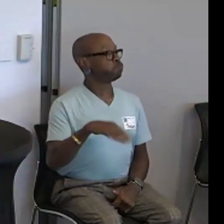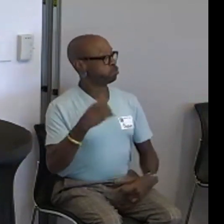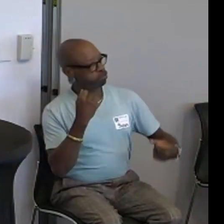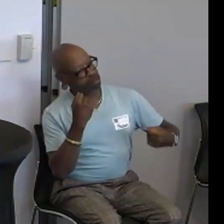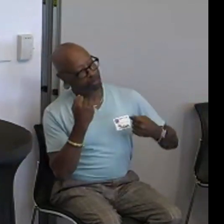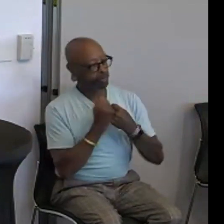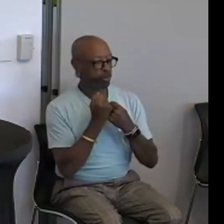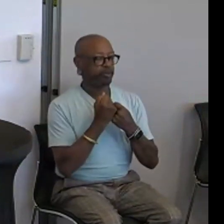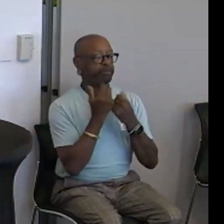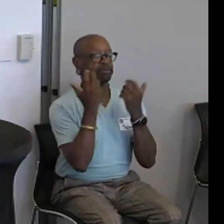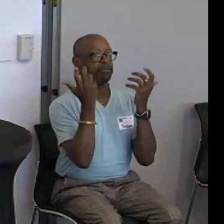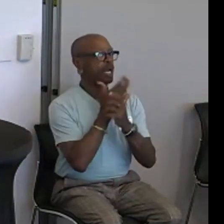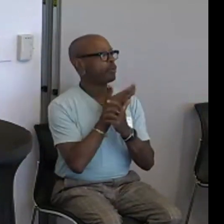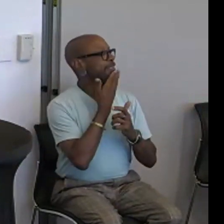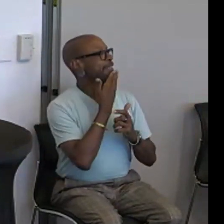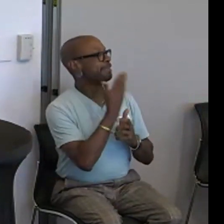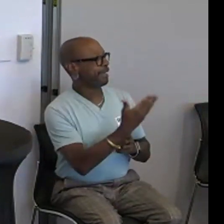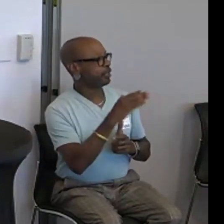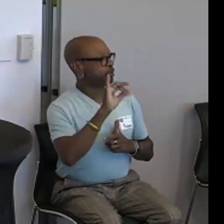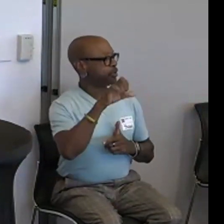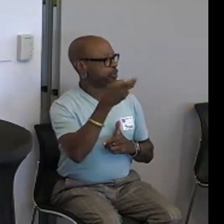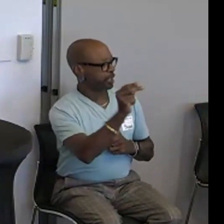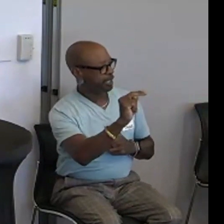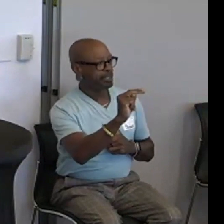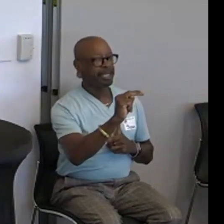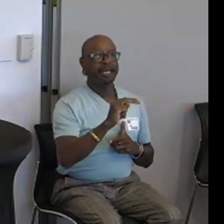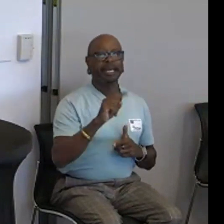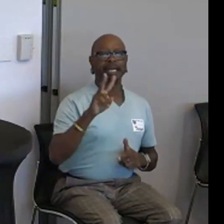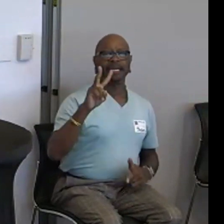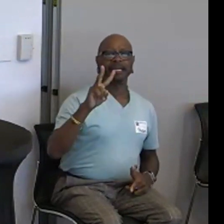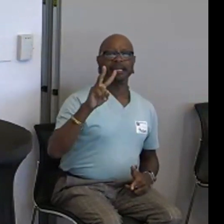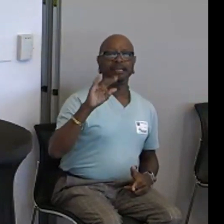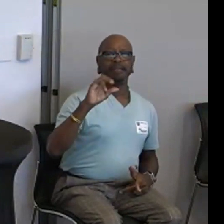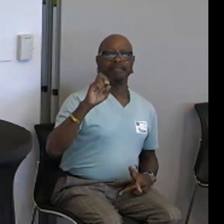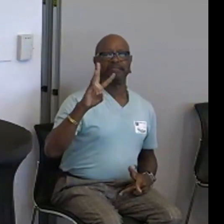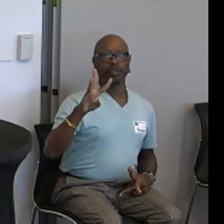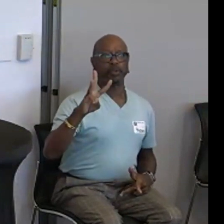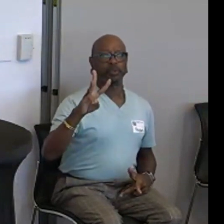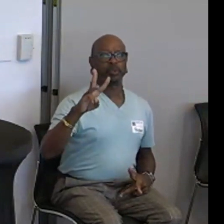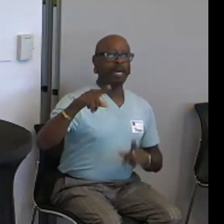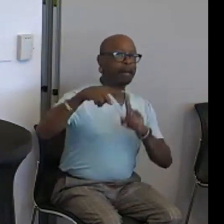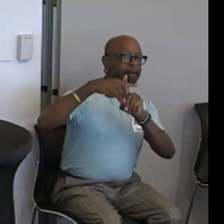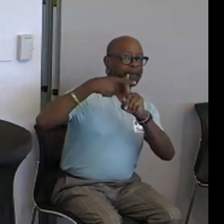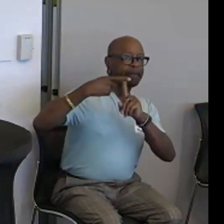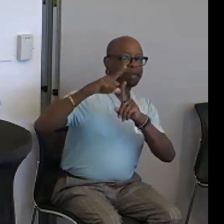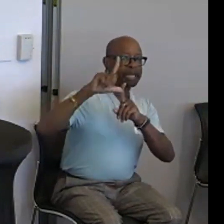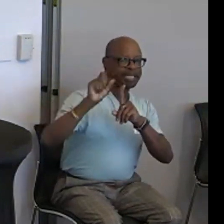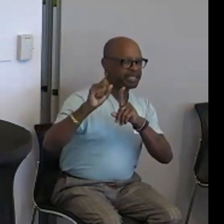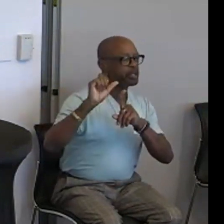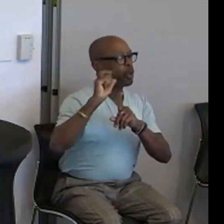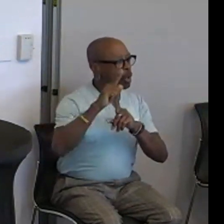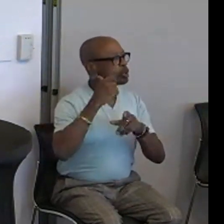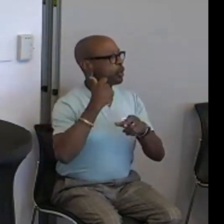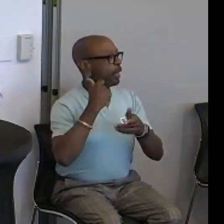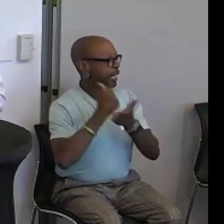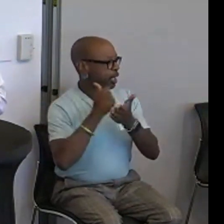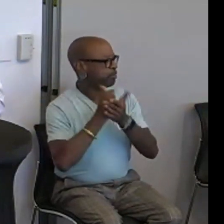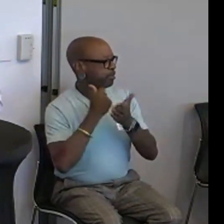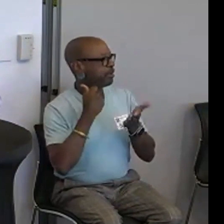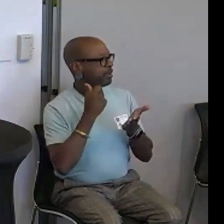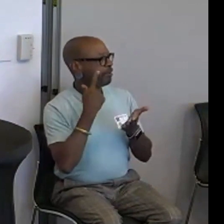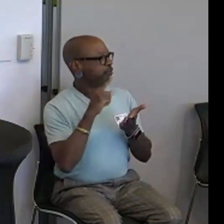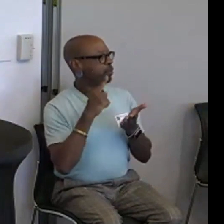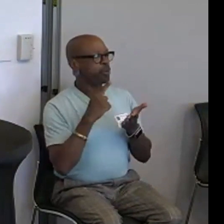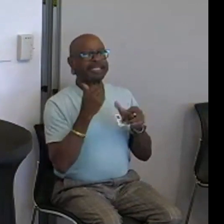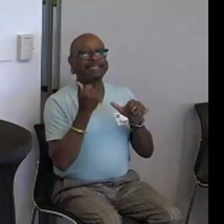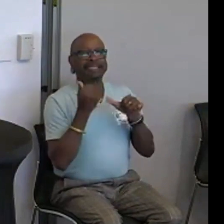And I just want to say thanks to John and to View Plus for all of your help and support in tactile graphics over the years.